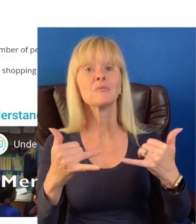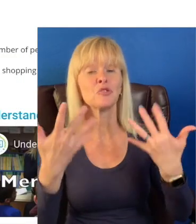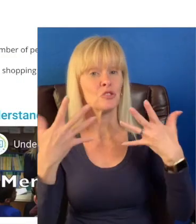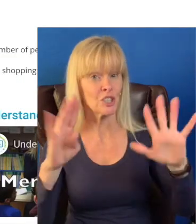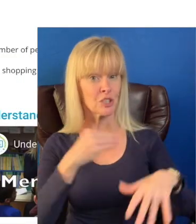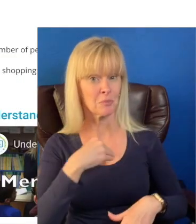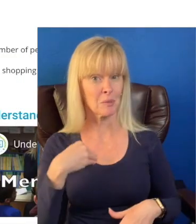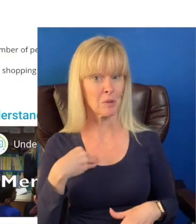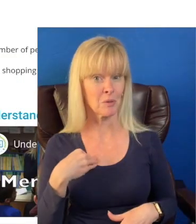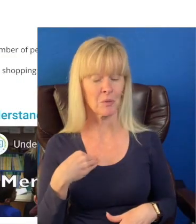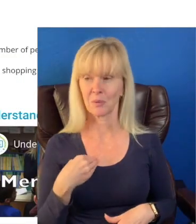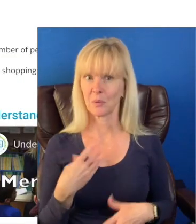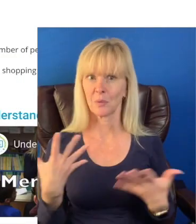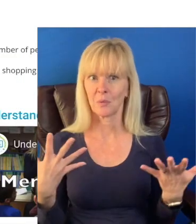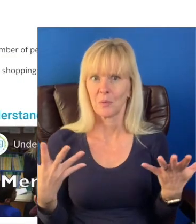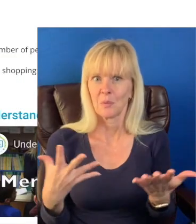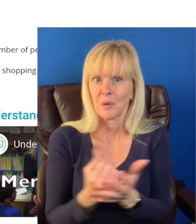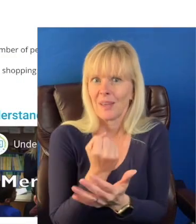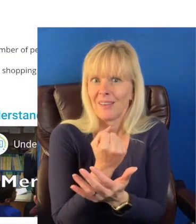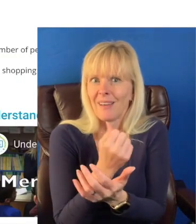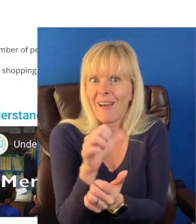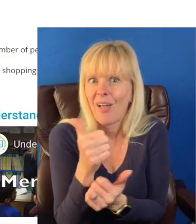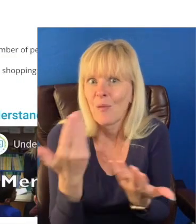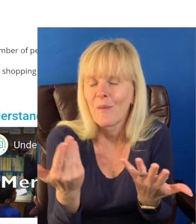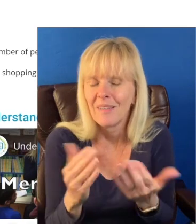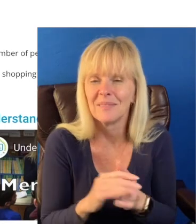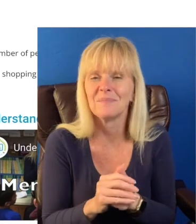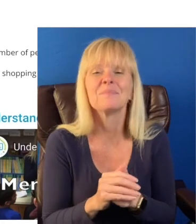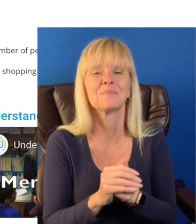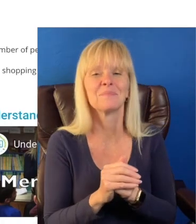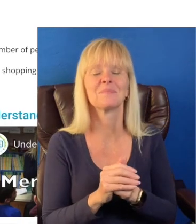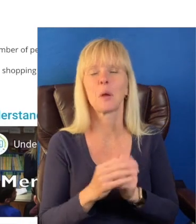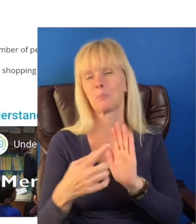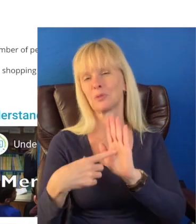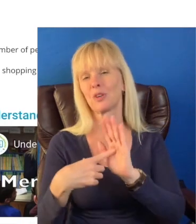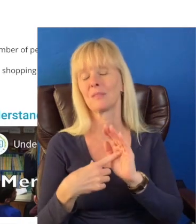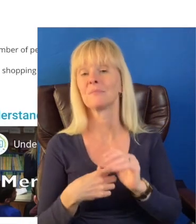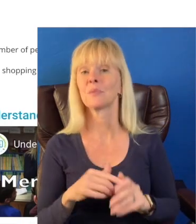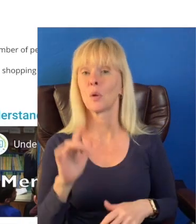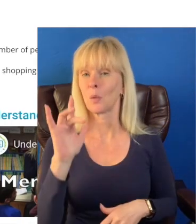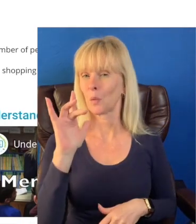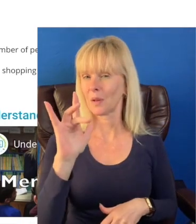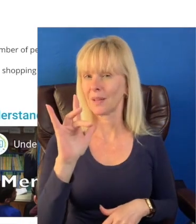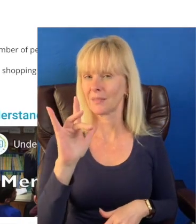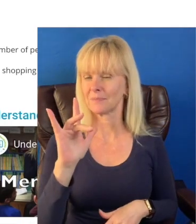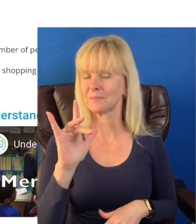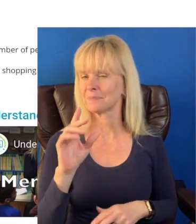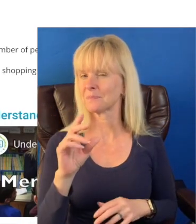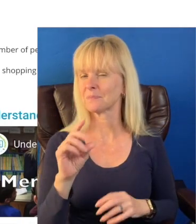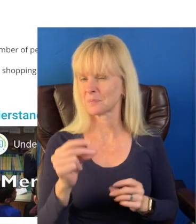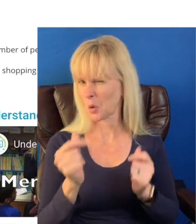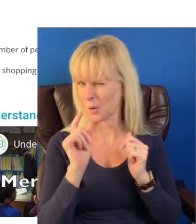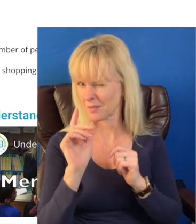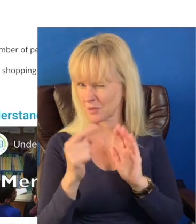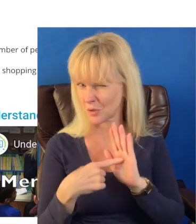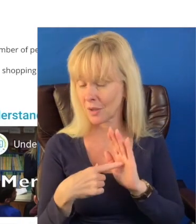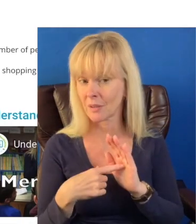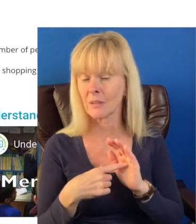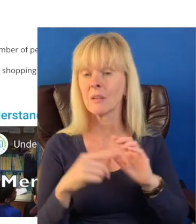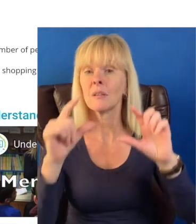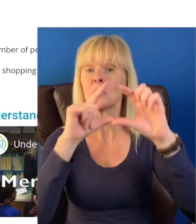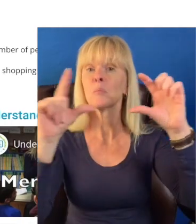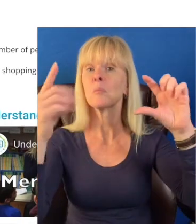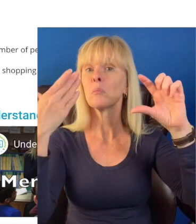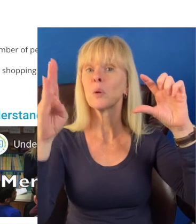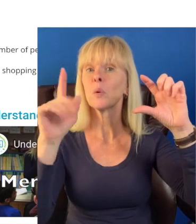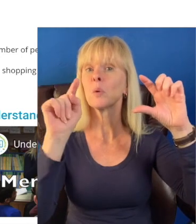Now you remember, what else do I get? All right, let me show you this. When you click on, just to show you real quickly, you can click